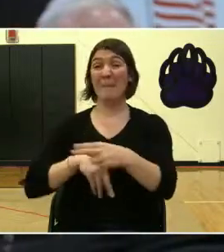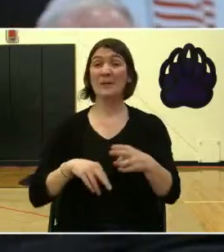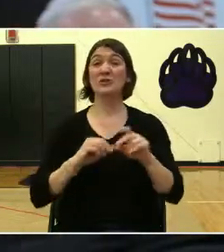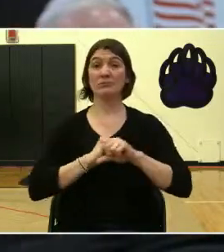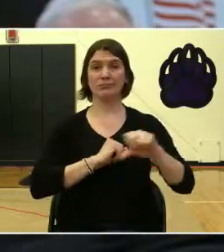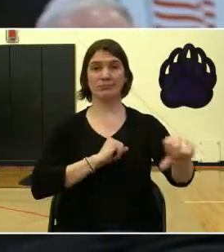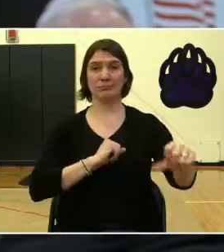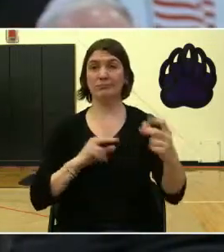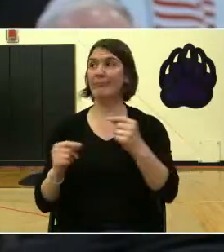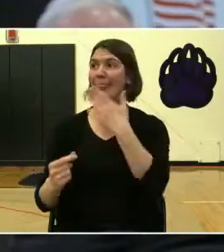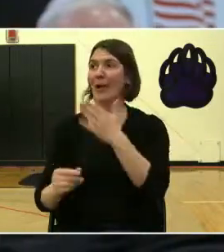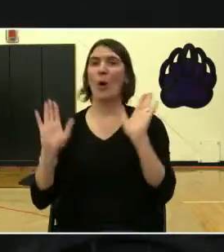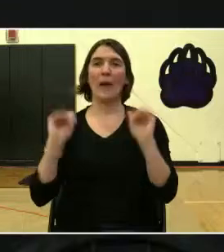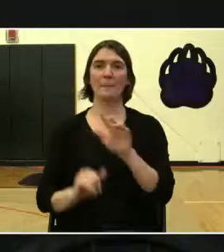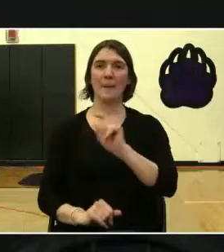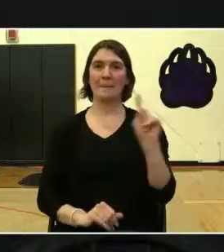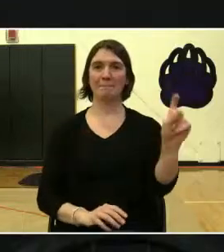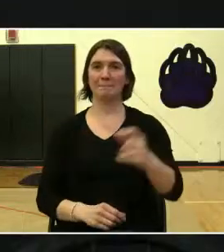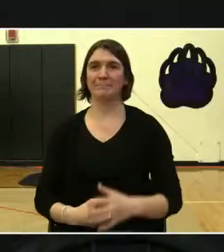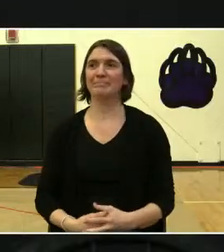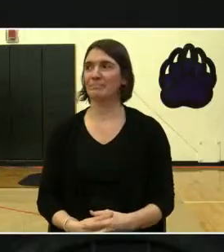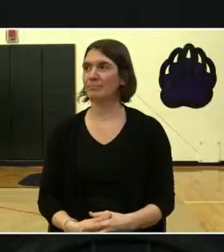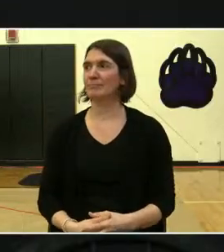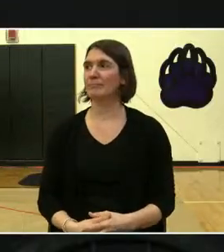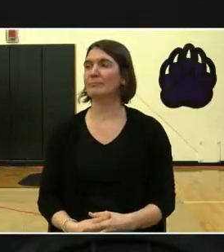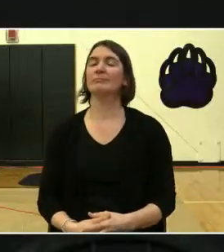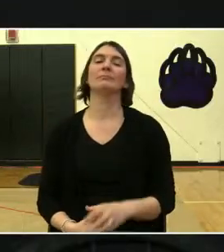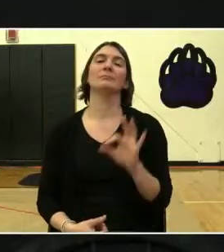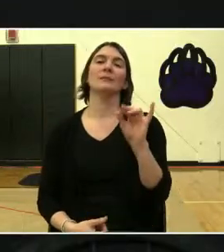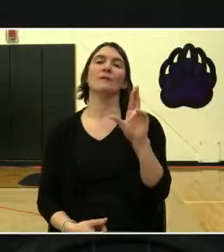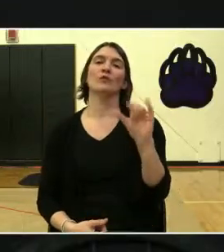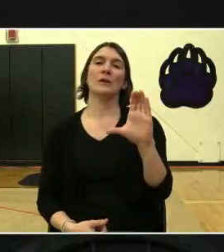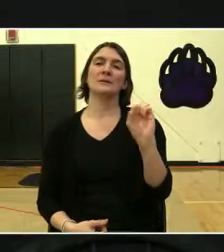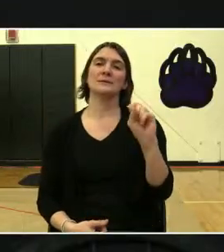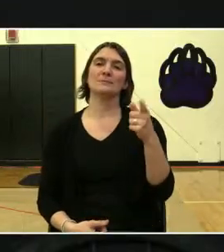finish up your comments thank you Mr